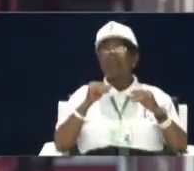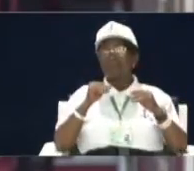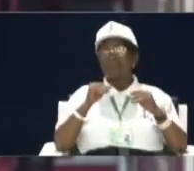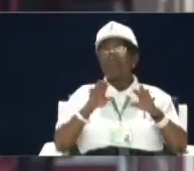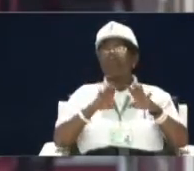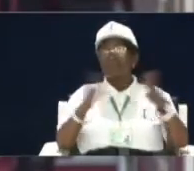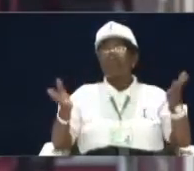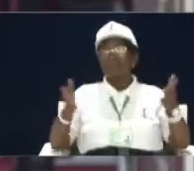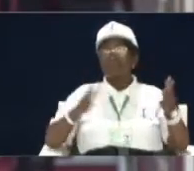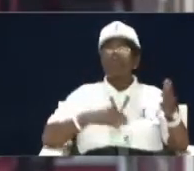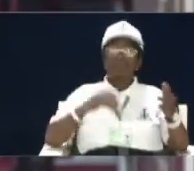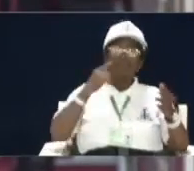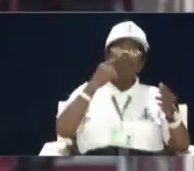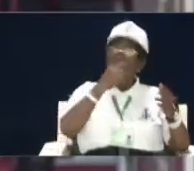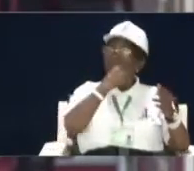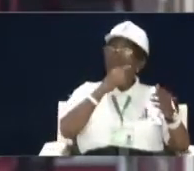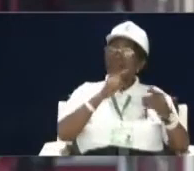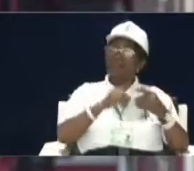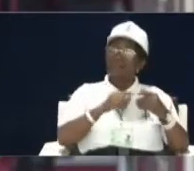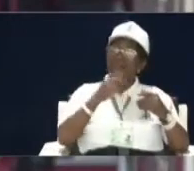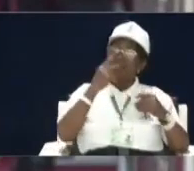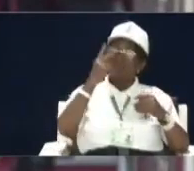open my eyes to see the invisible.